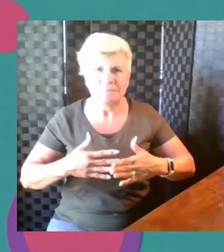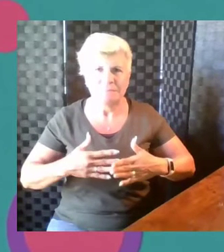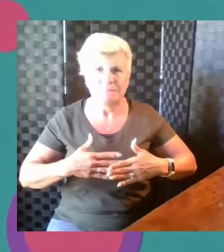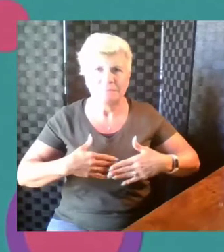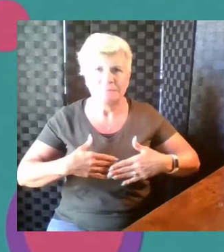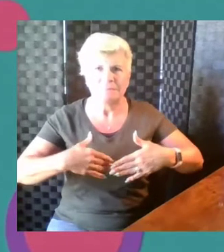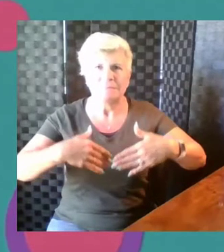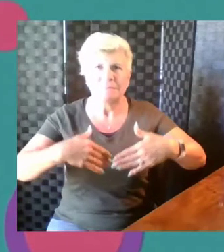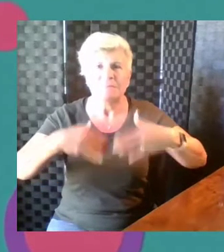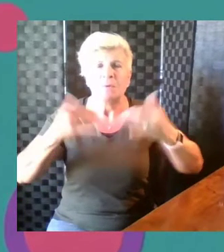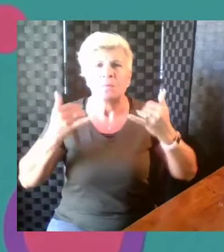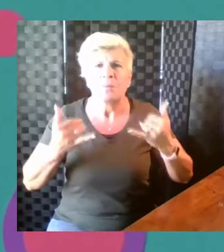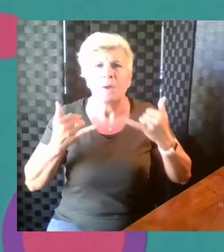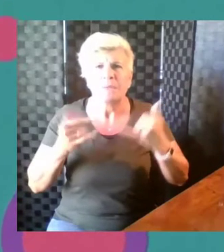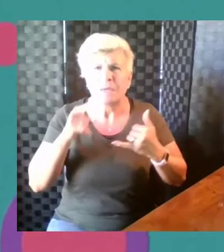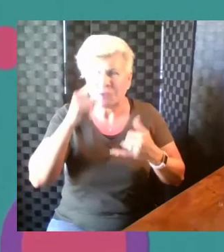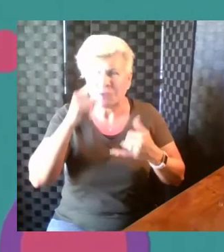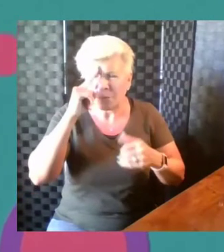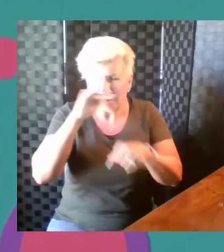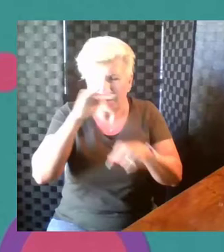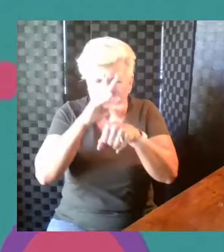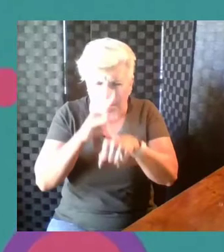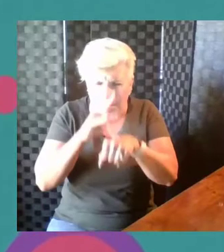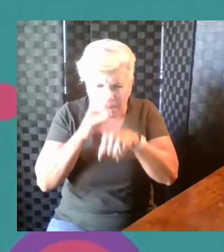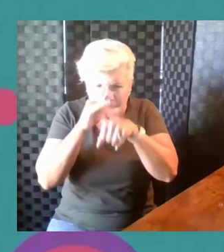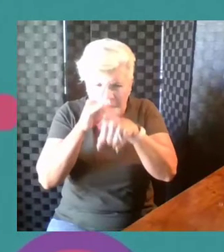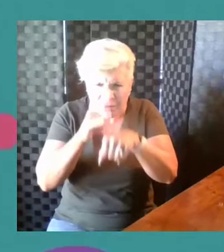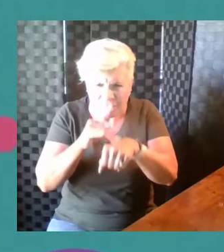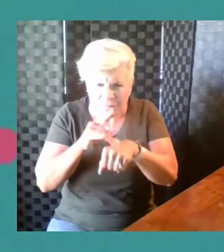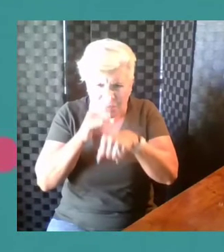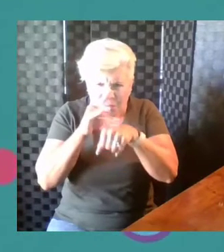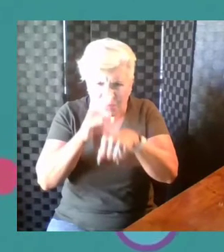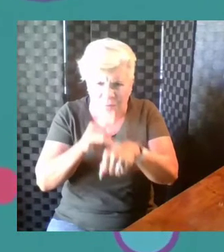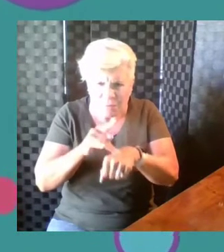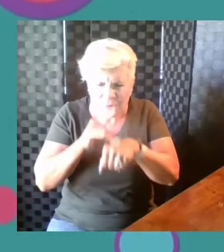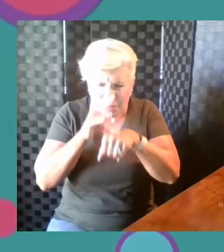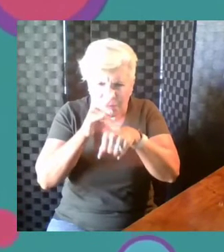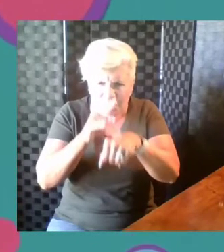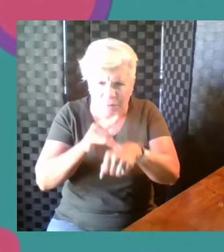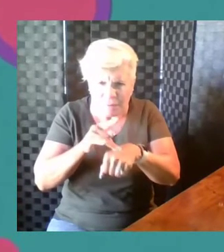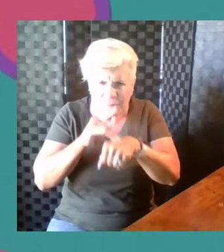In this moment, you are mindful. Do you notice that?